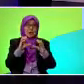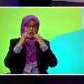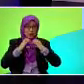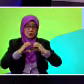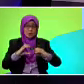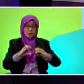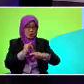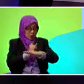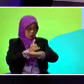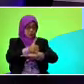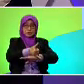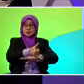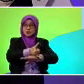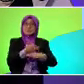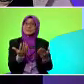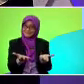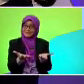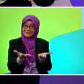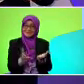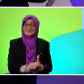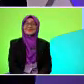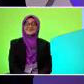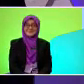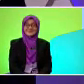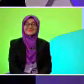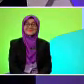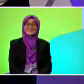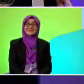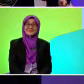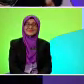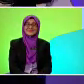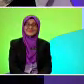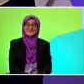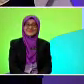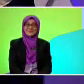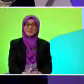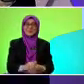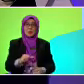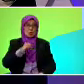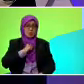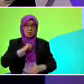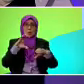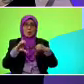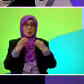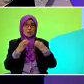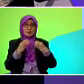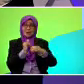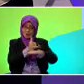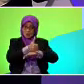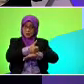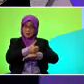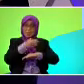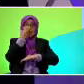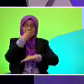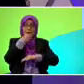that I believe that is how we learn better. Interesting. Yes, when we do it ourselves and when we observe the results ourselves, then